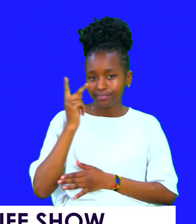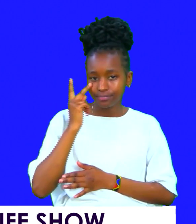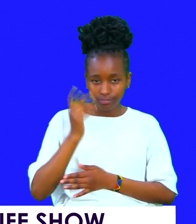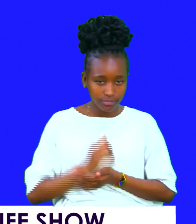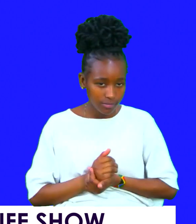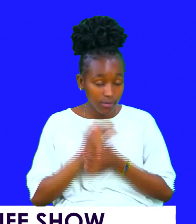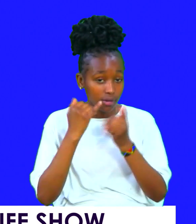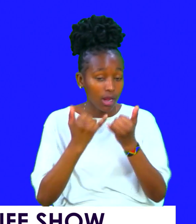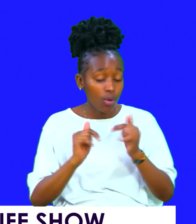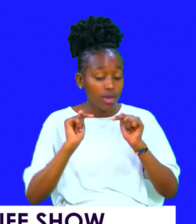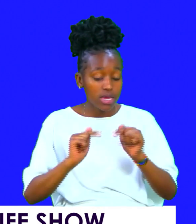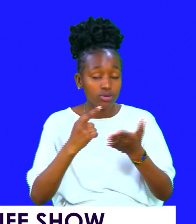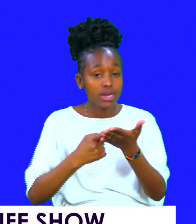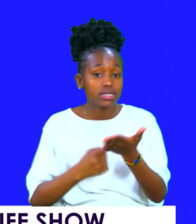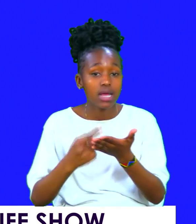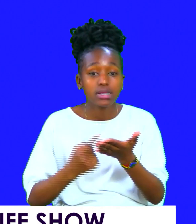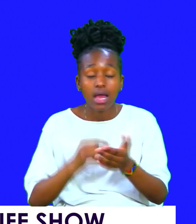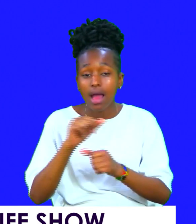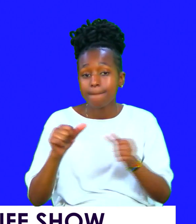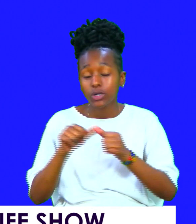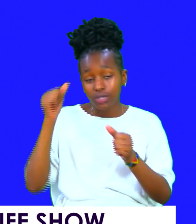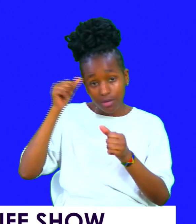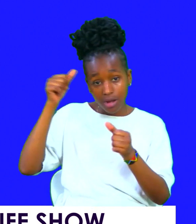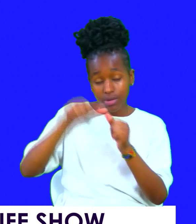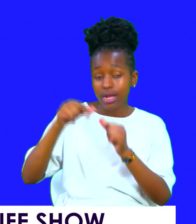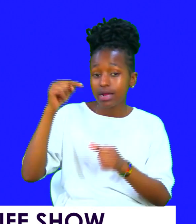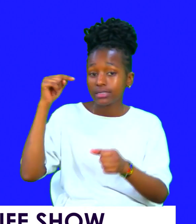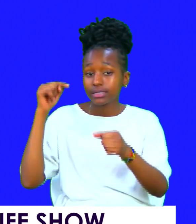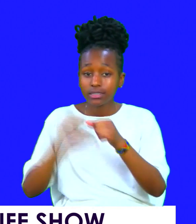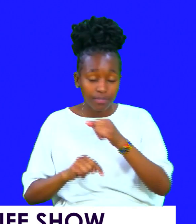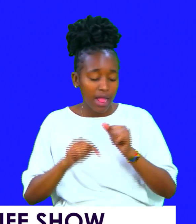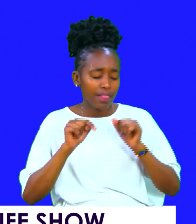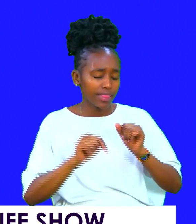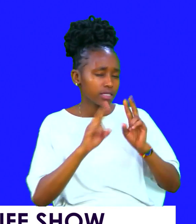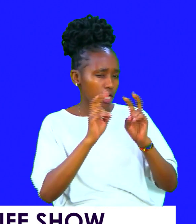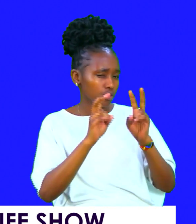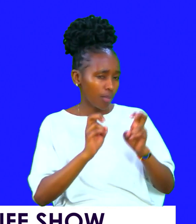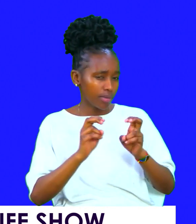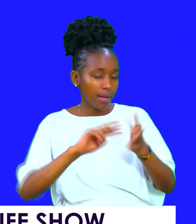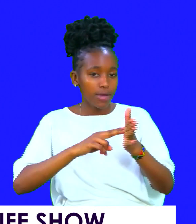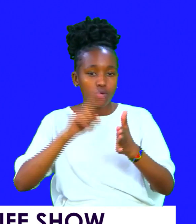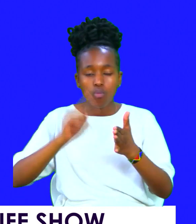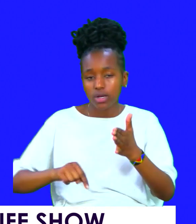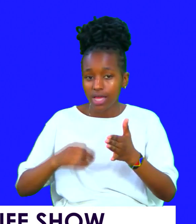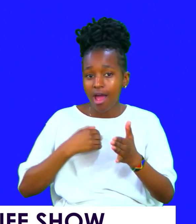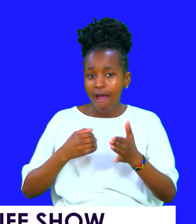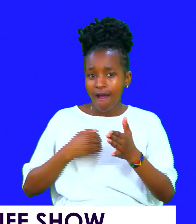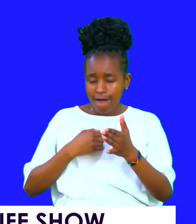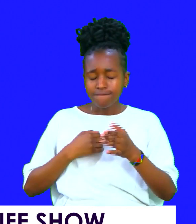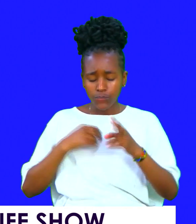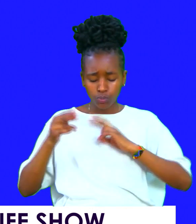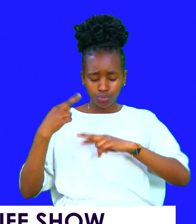Remembering the deep is a topic for you to take stock of your life. You